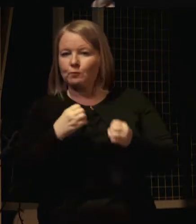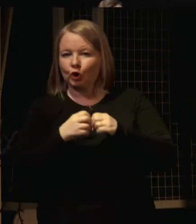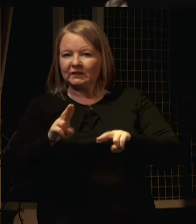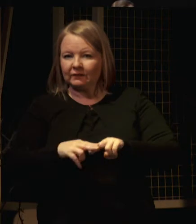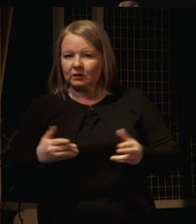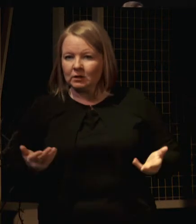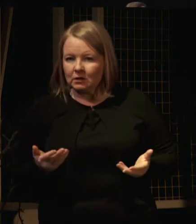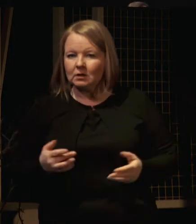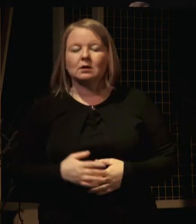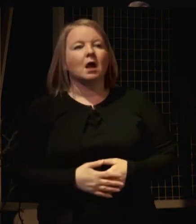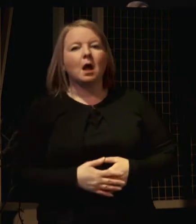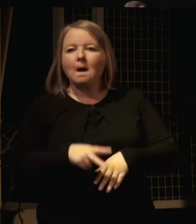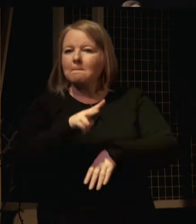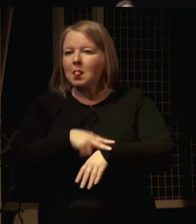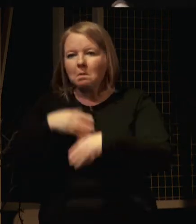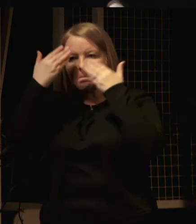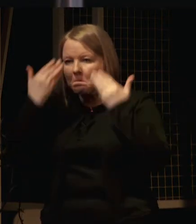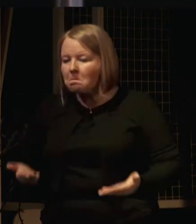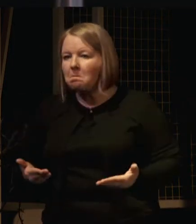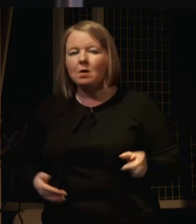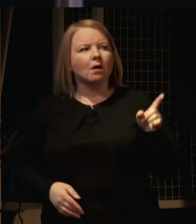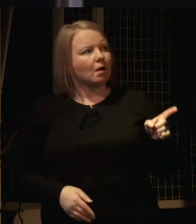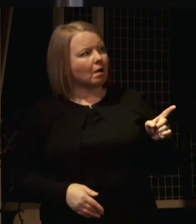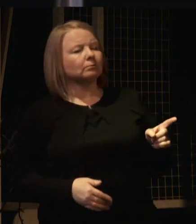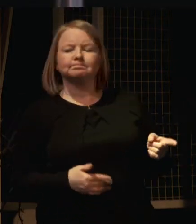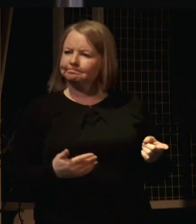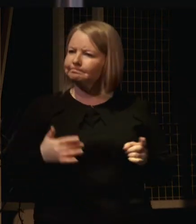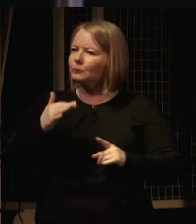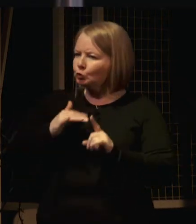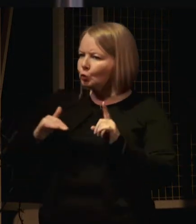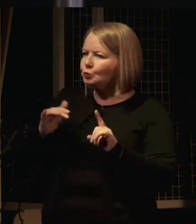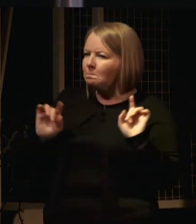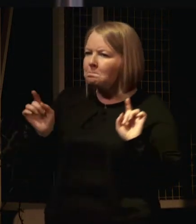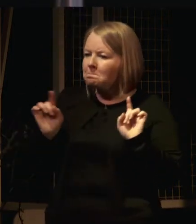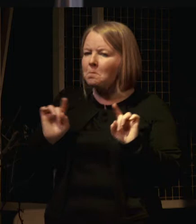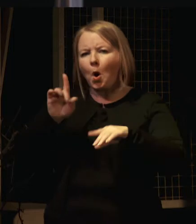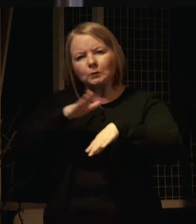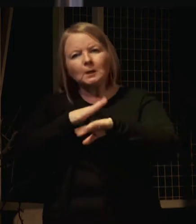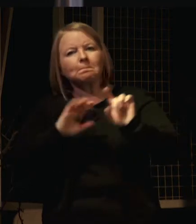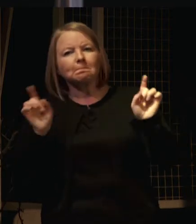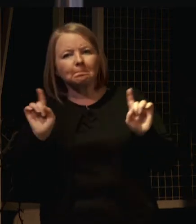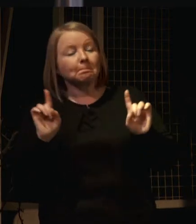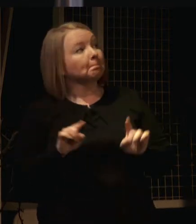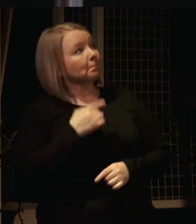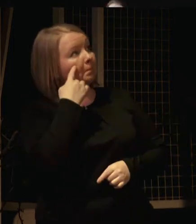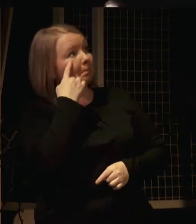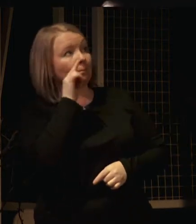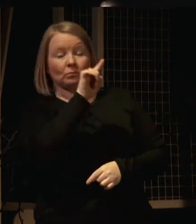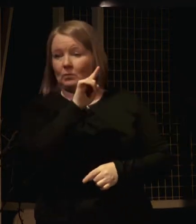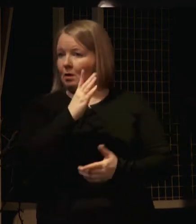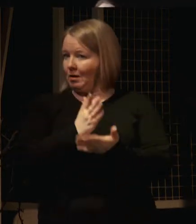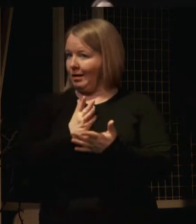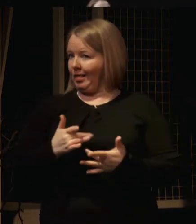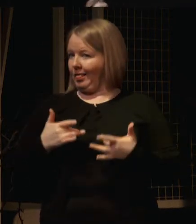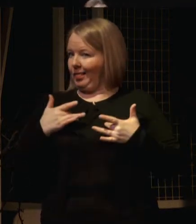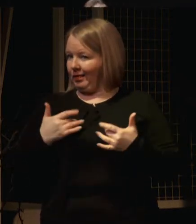Ferry. The police don't have any clues. So, of course, they look into her social life and what she got up to with her time. Now, our Miss Jean Milne did like the finer